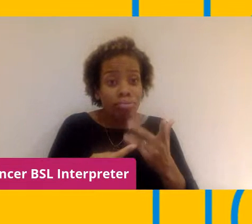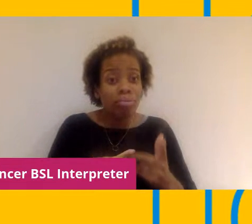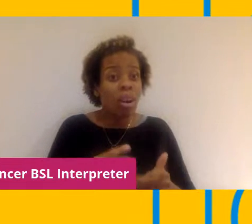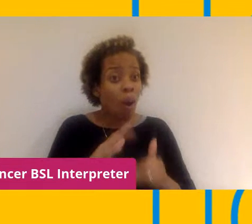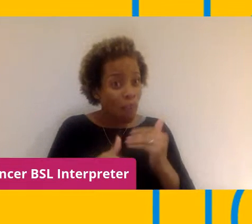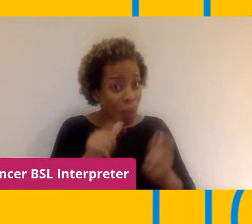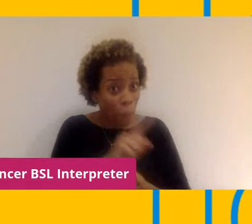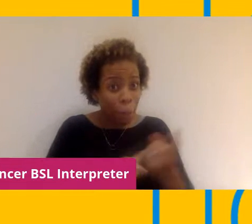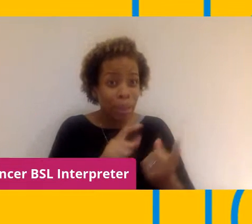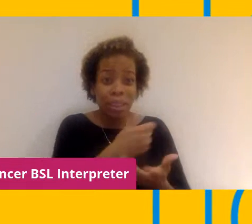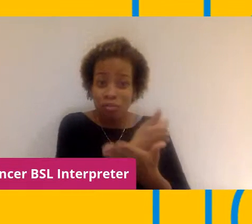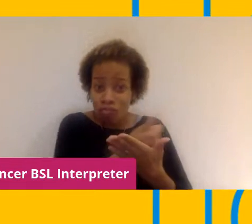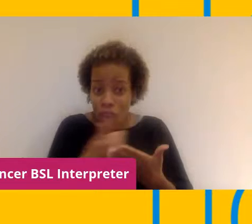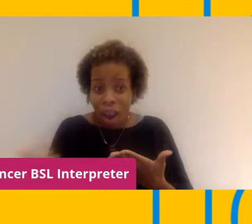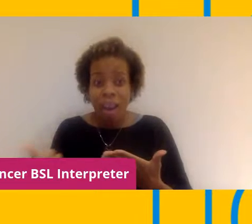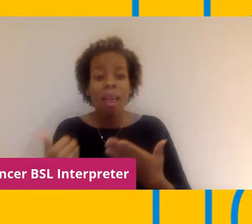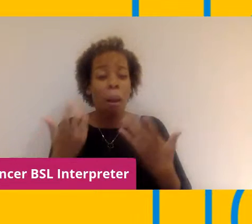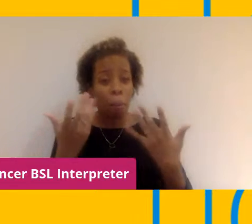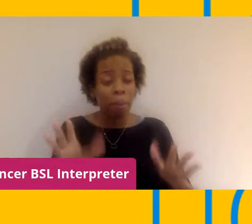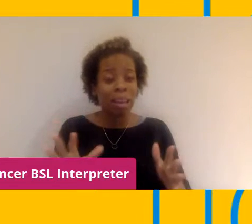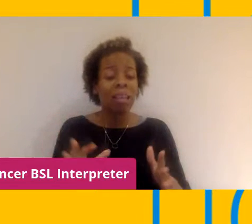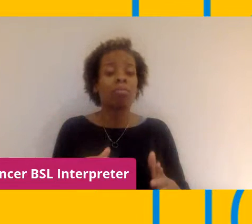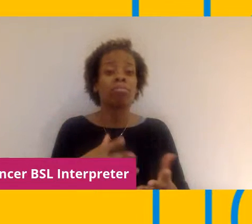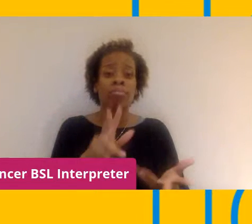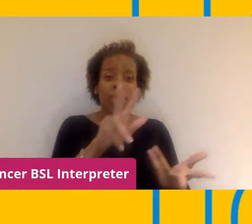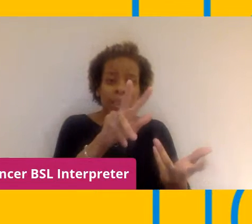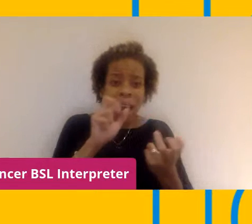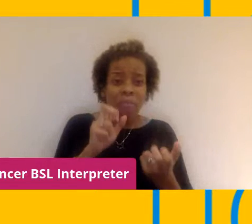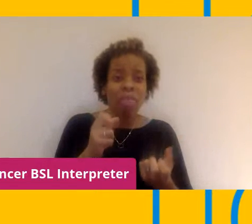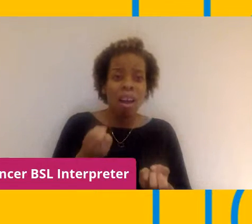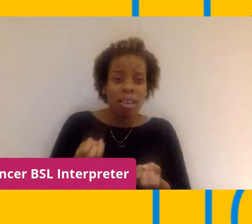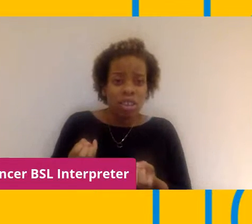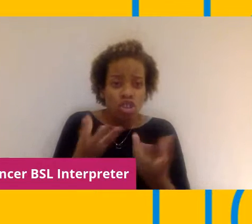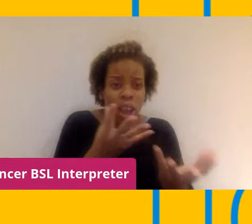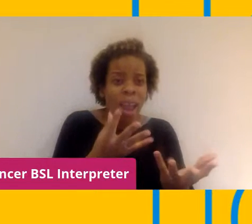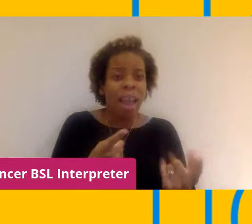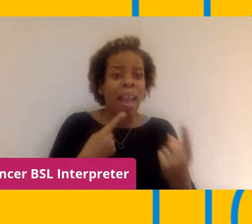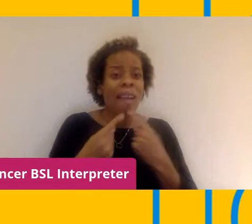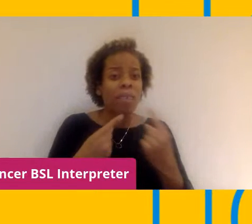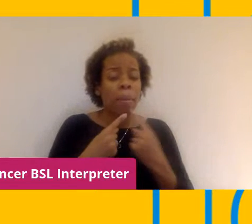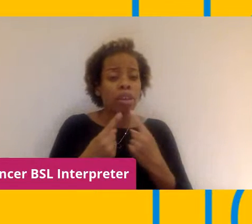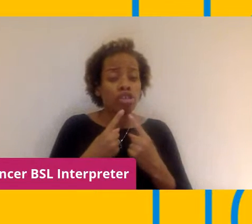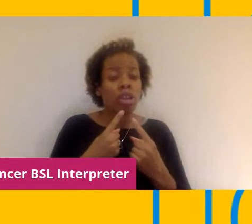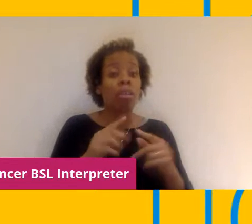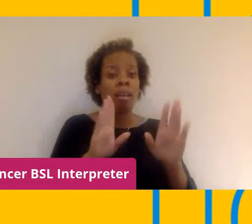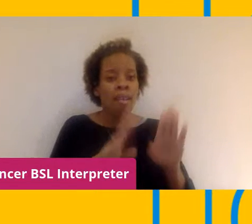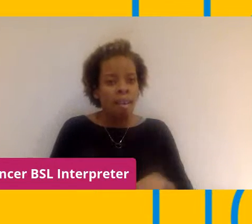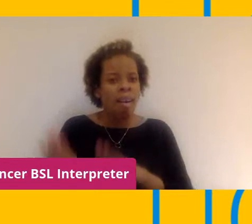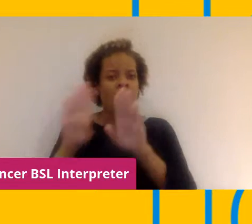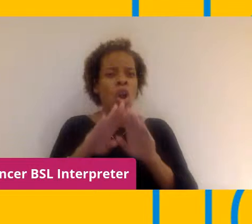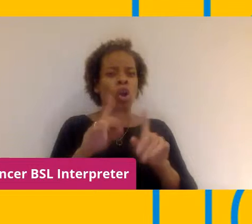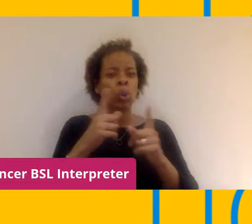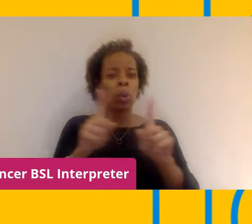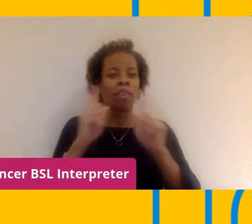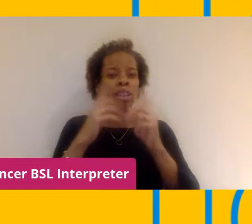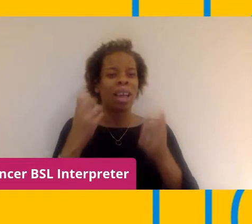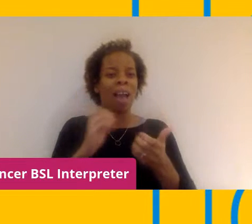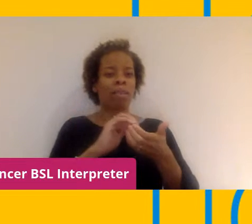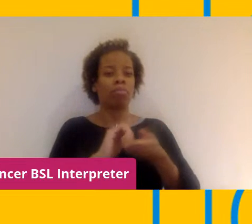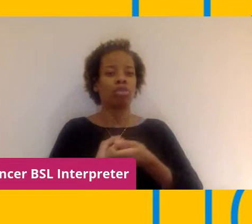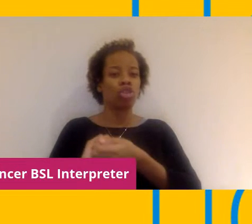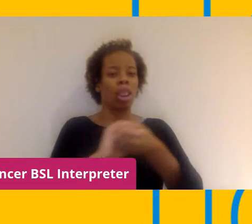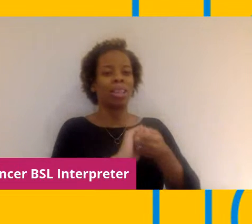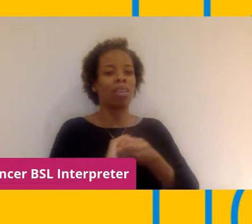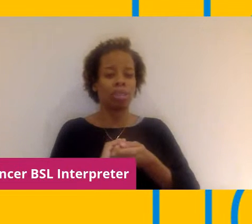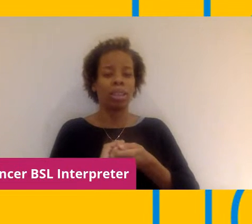way to gather this information and to build solidarity across the university. They're not